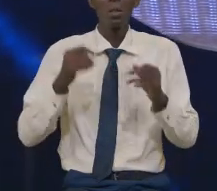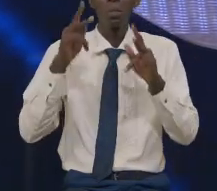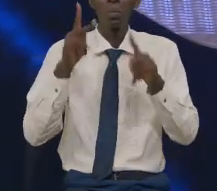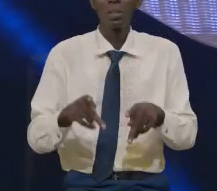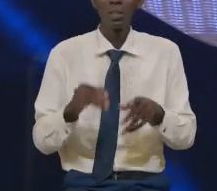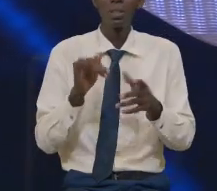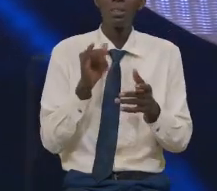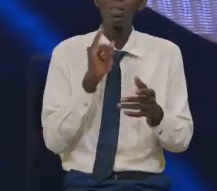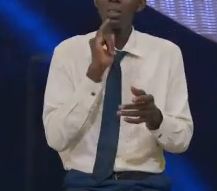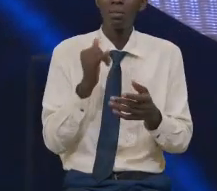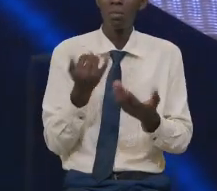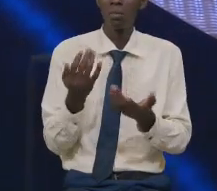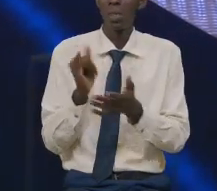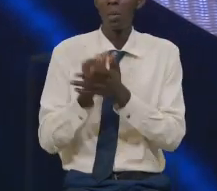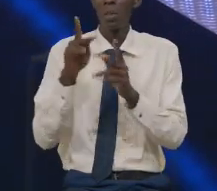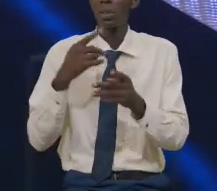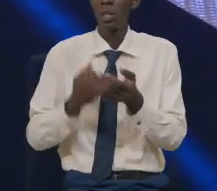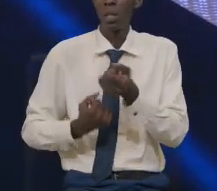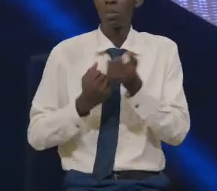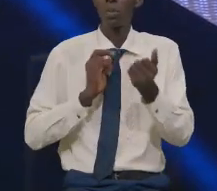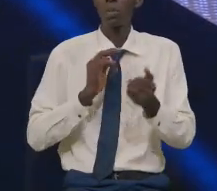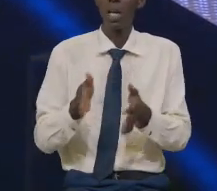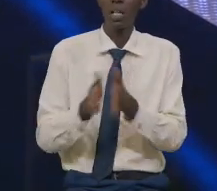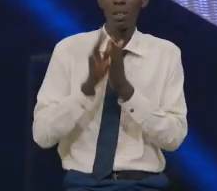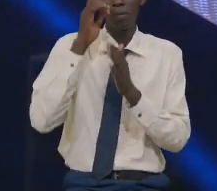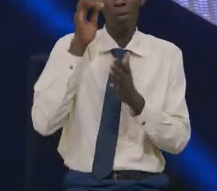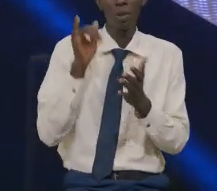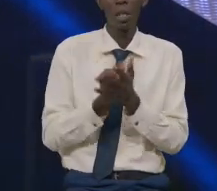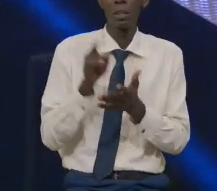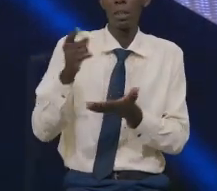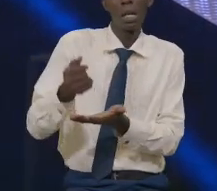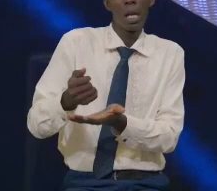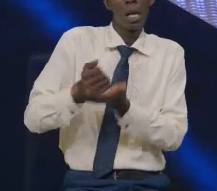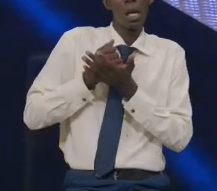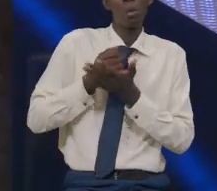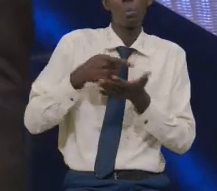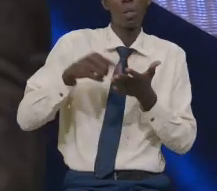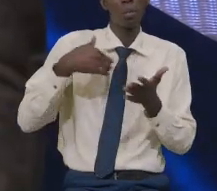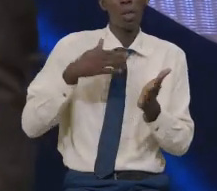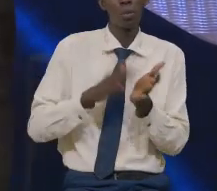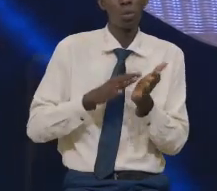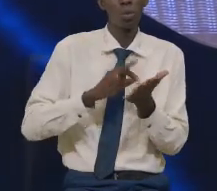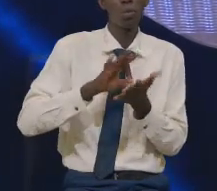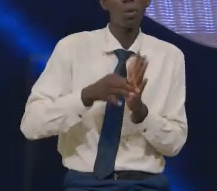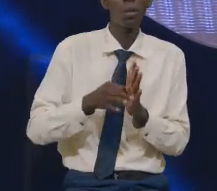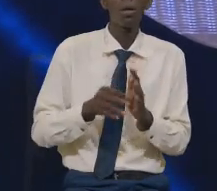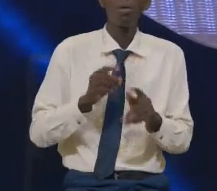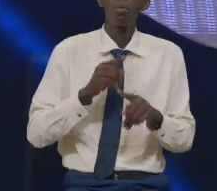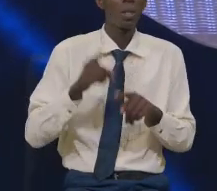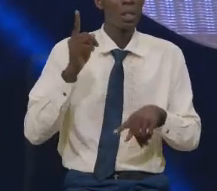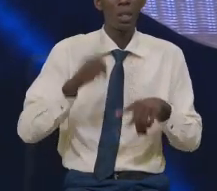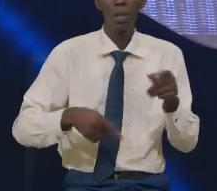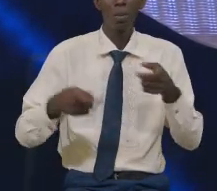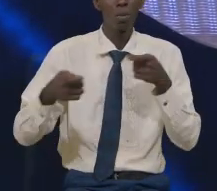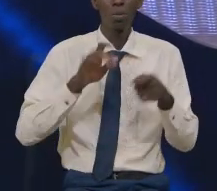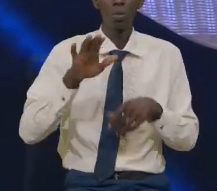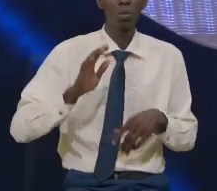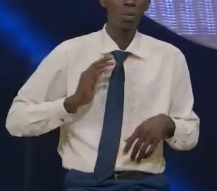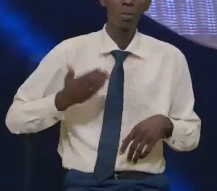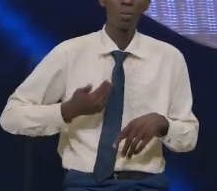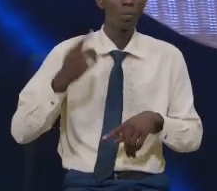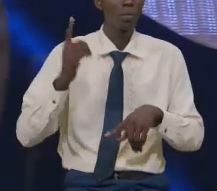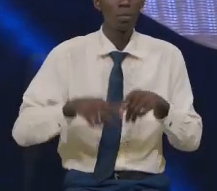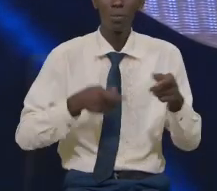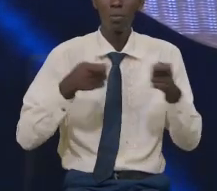demanding for that. He held my education, but he will not control my soul. He'll not control